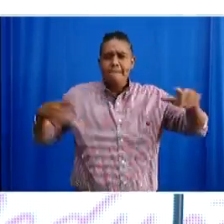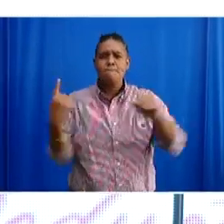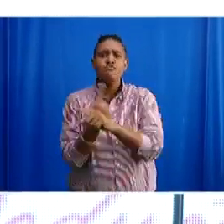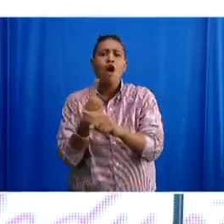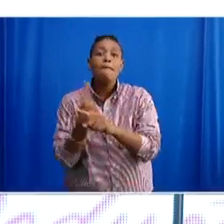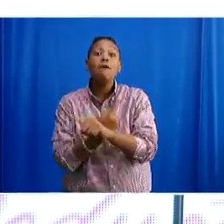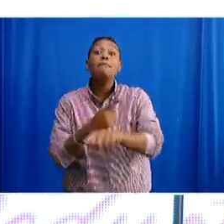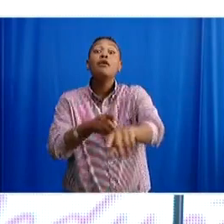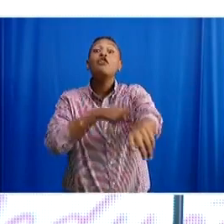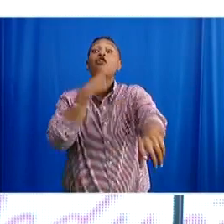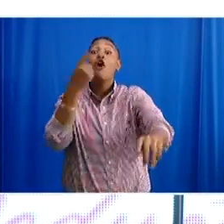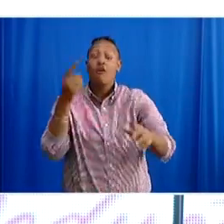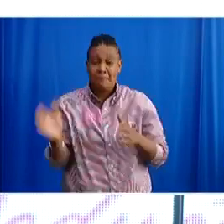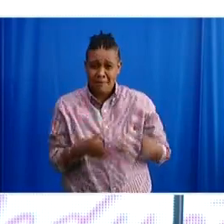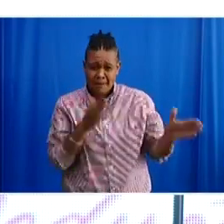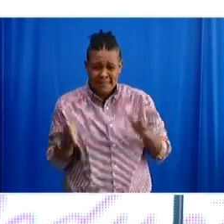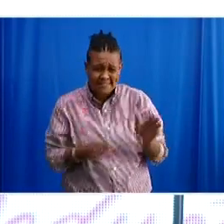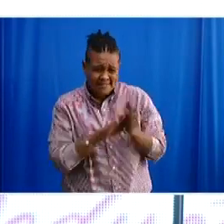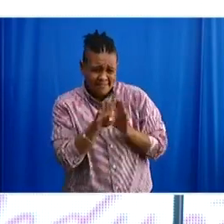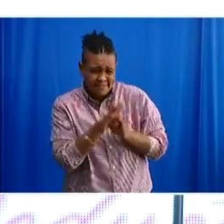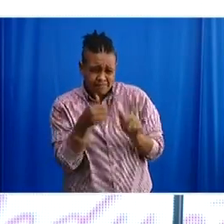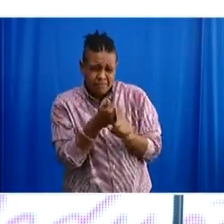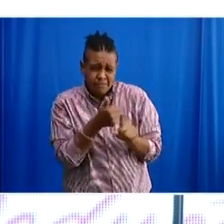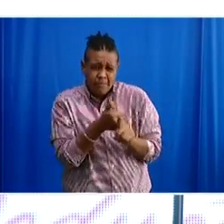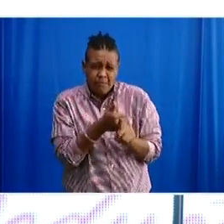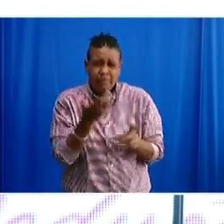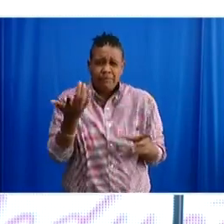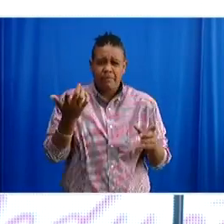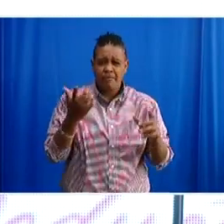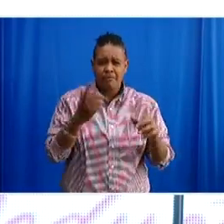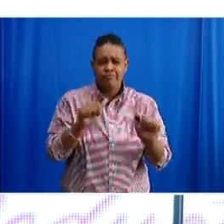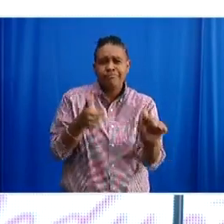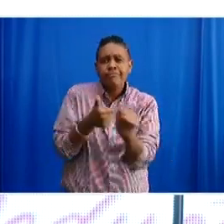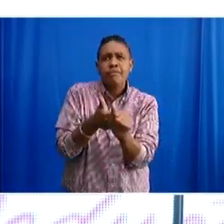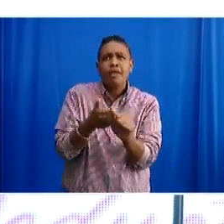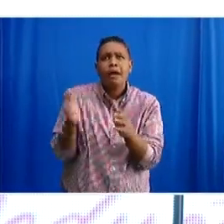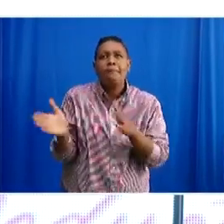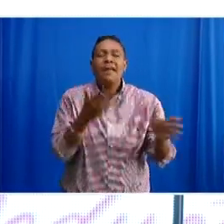the development of contingency plans for different scenarios.